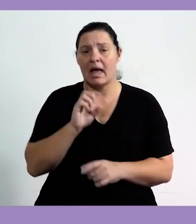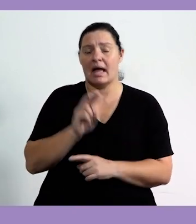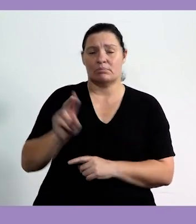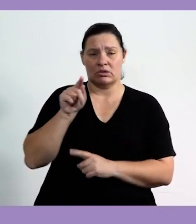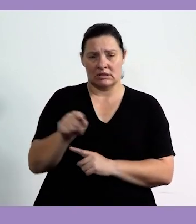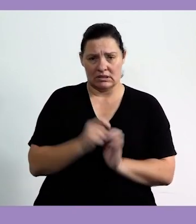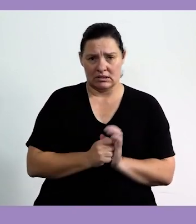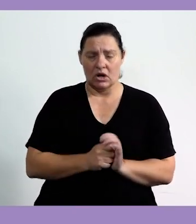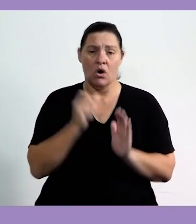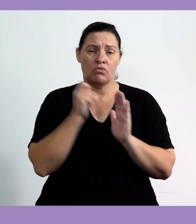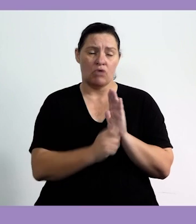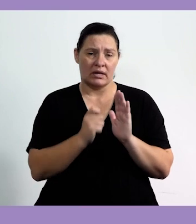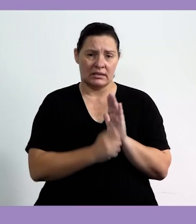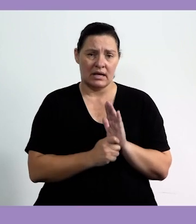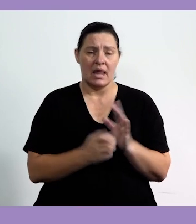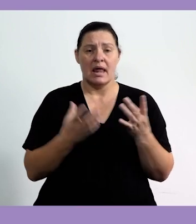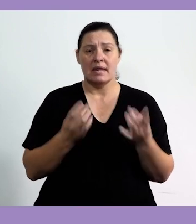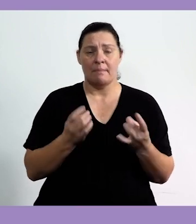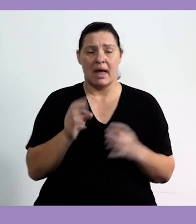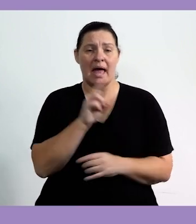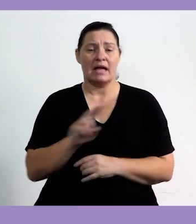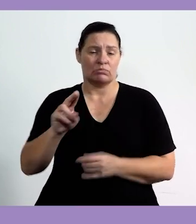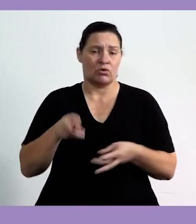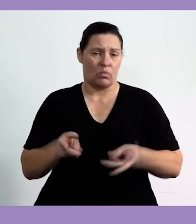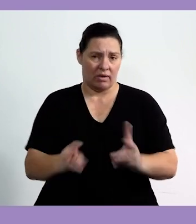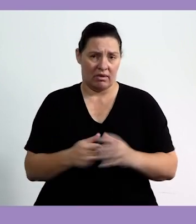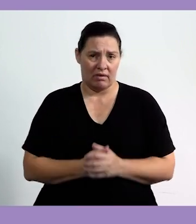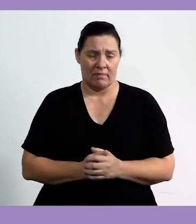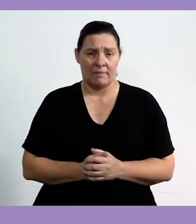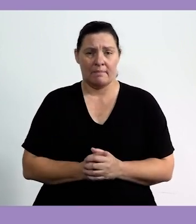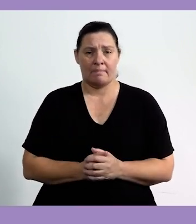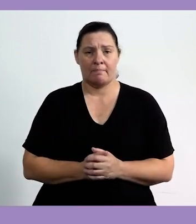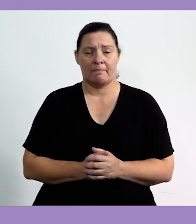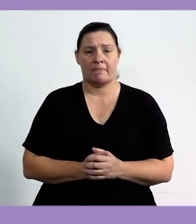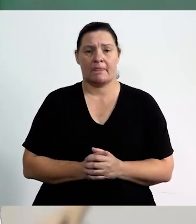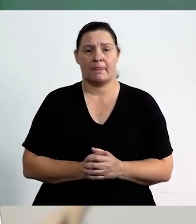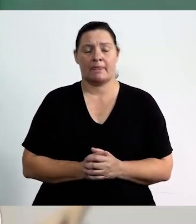exponent, write numbers in their exponential form.